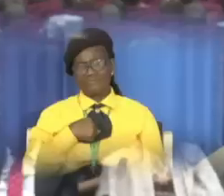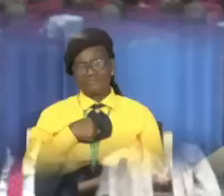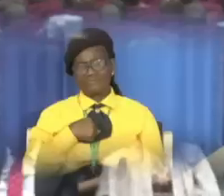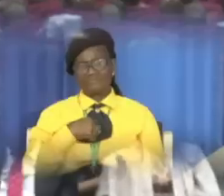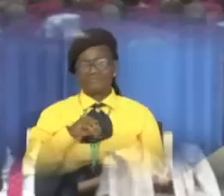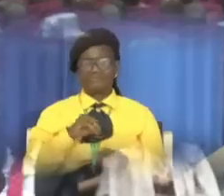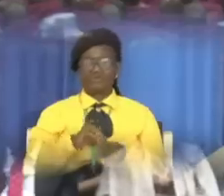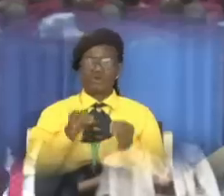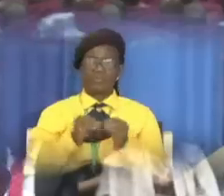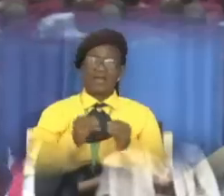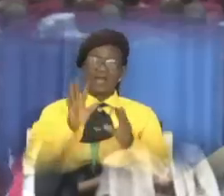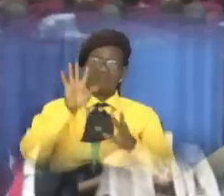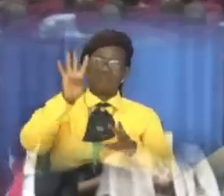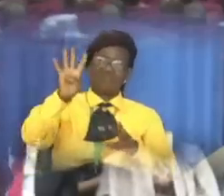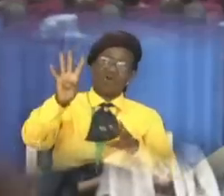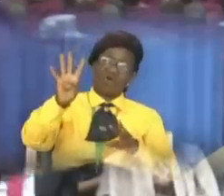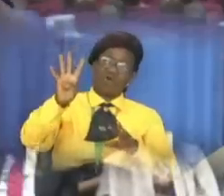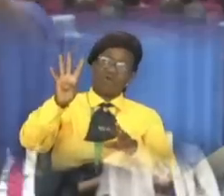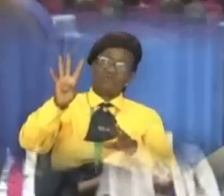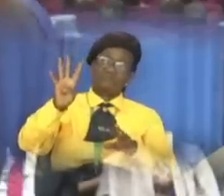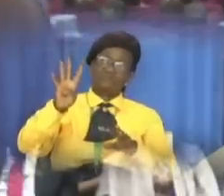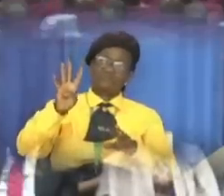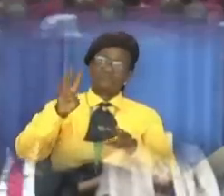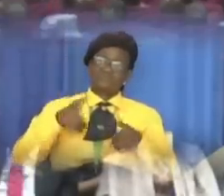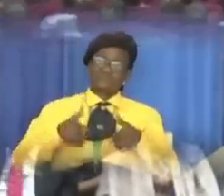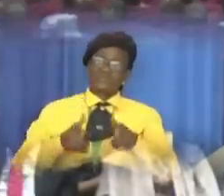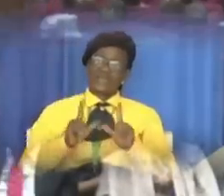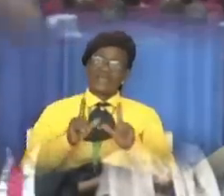Number 4, let your light